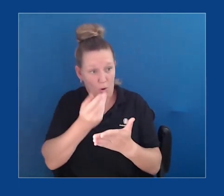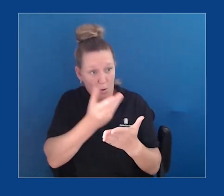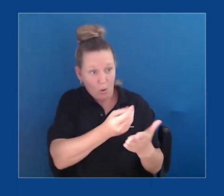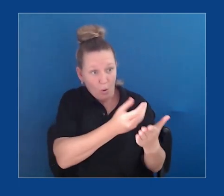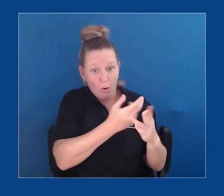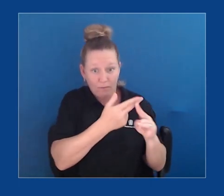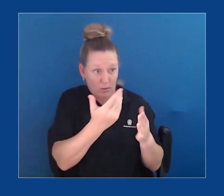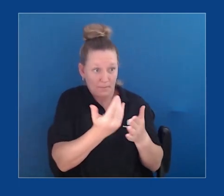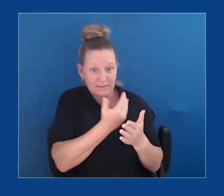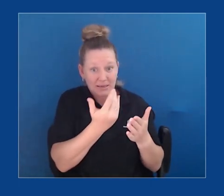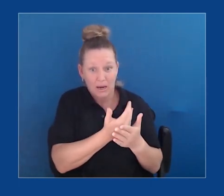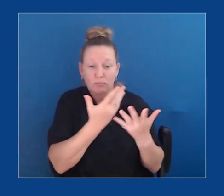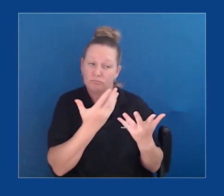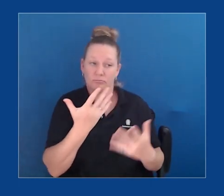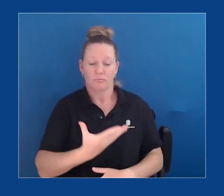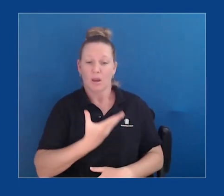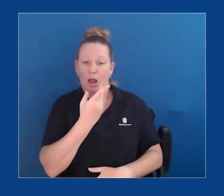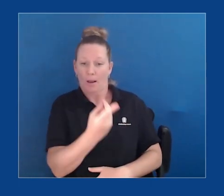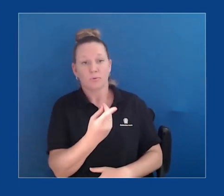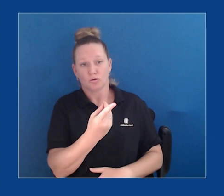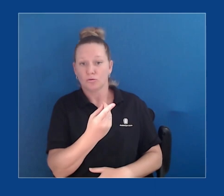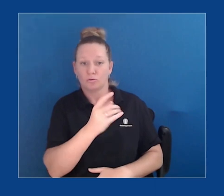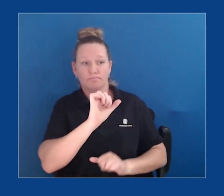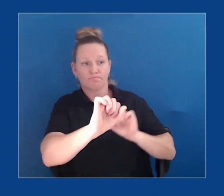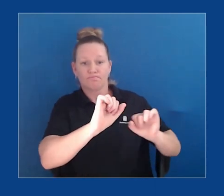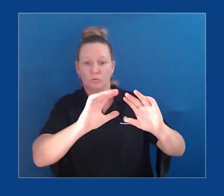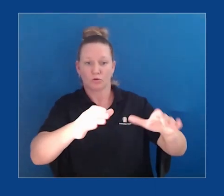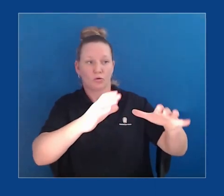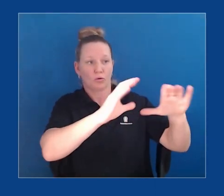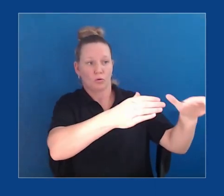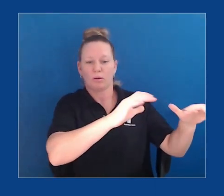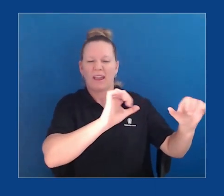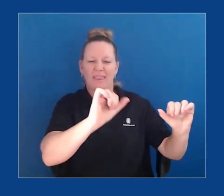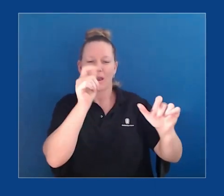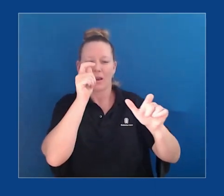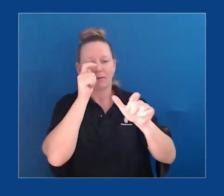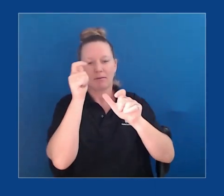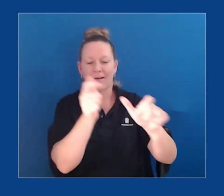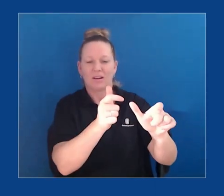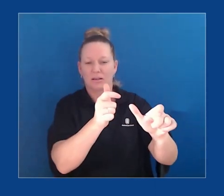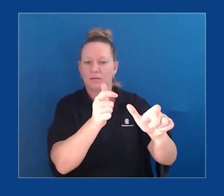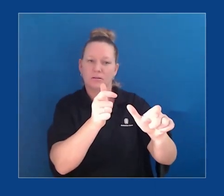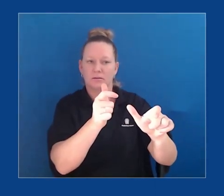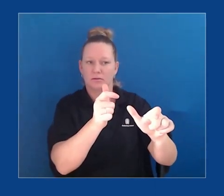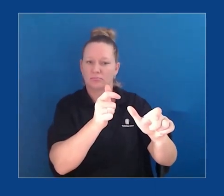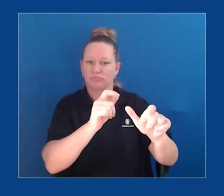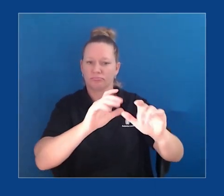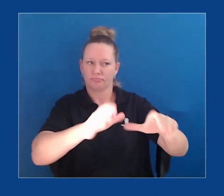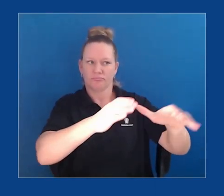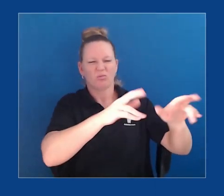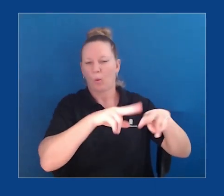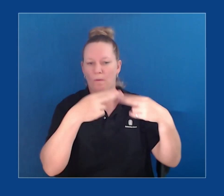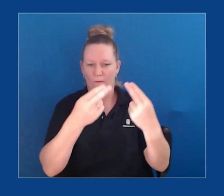their governance committees to be able to work out, or their governance structures in their clan groups or their family